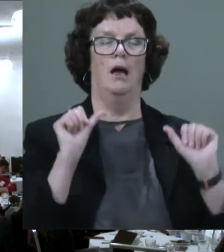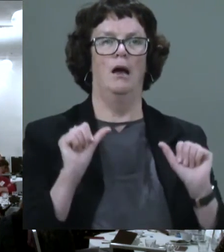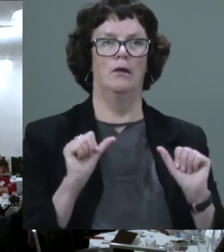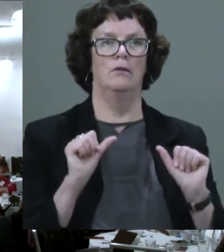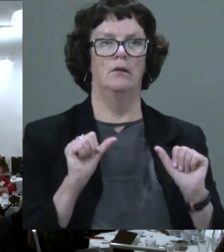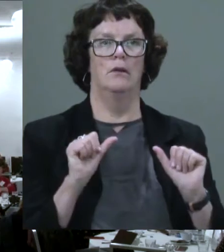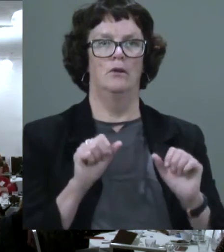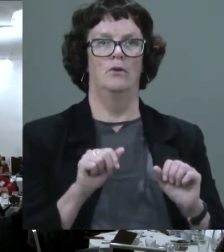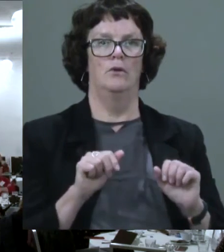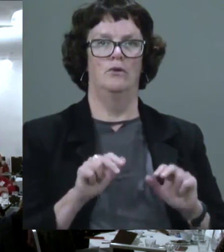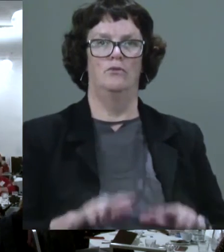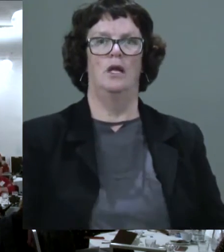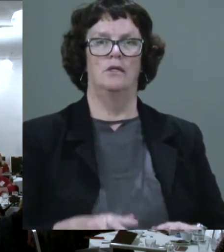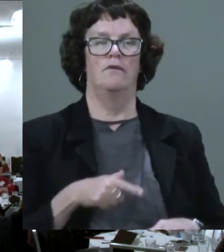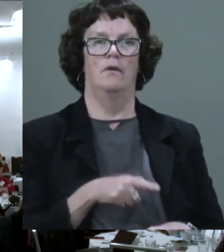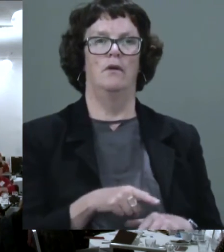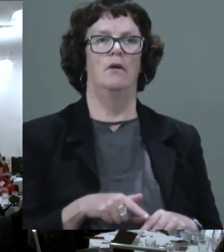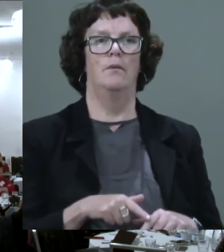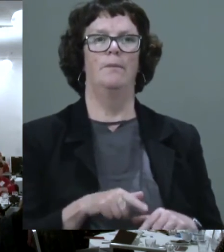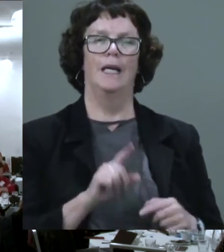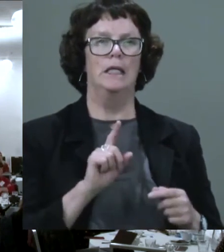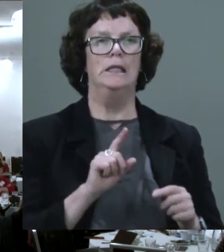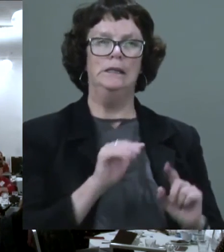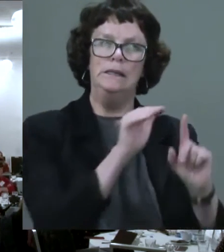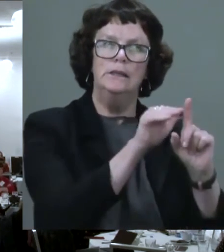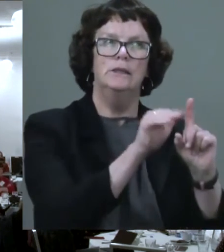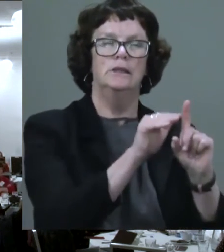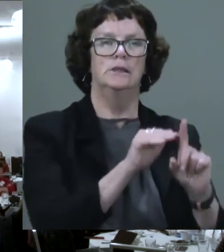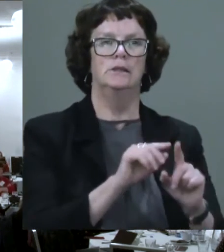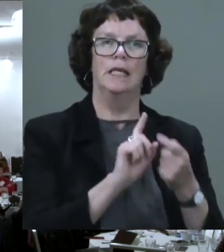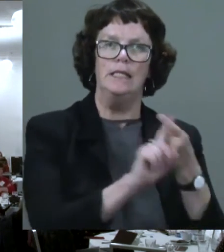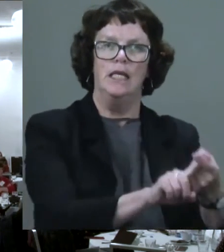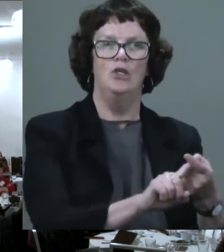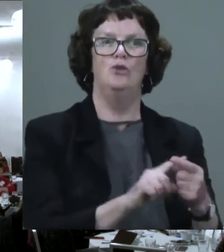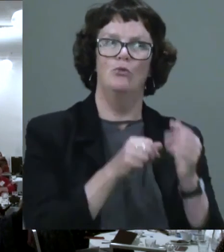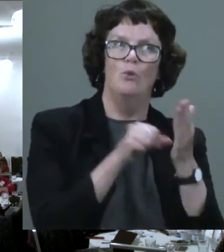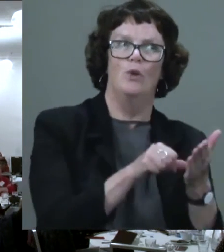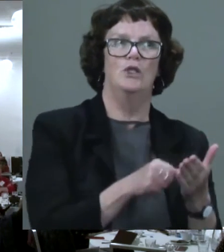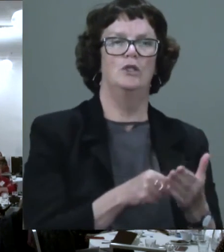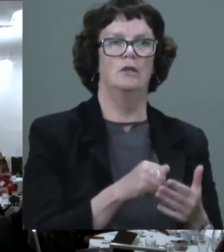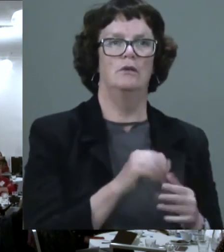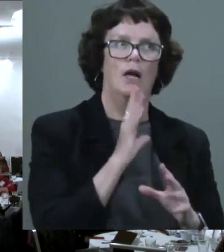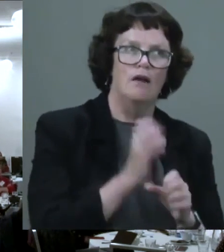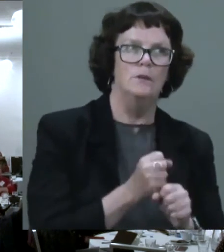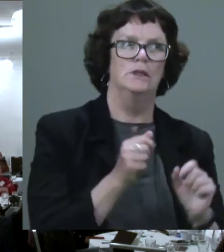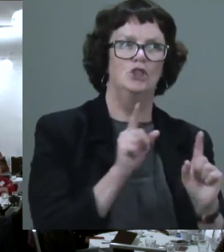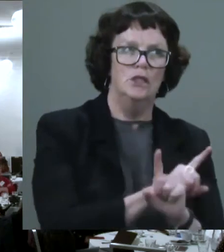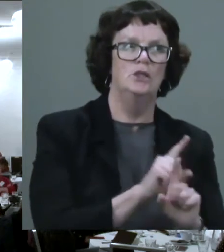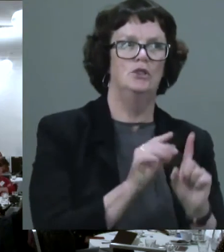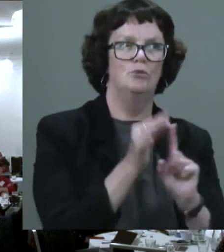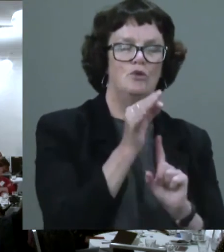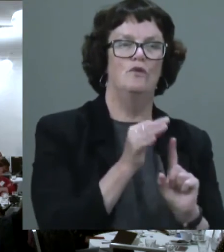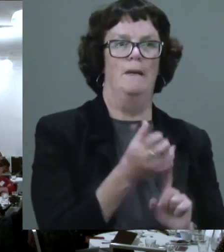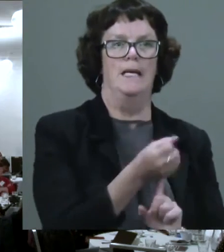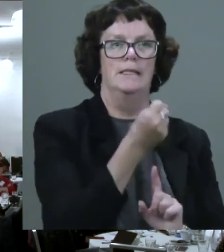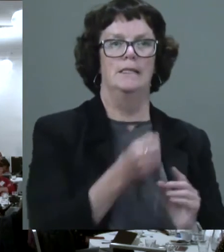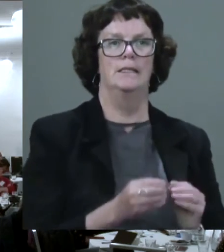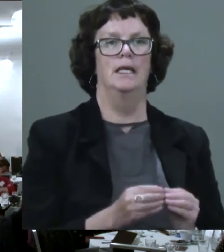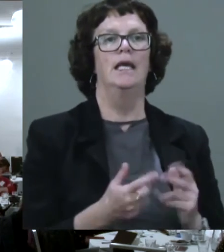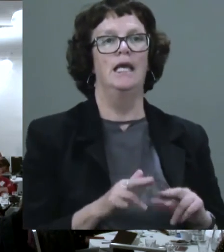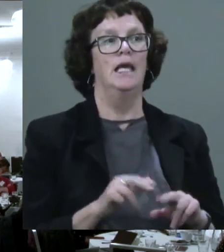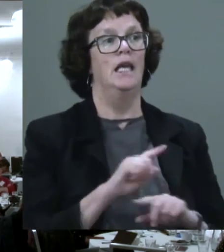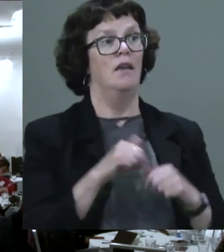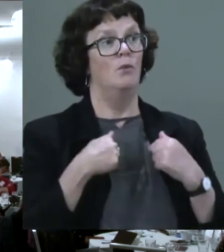continue to put pressure on government to change things. If you're expecting others to